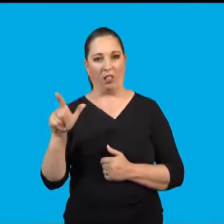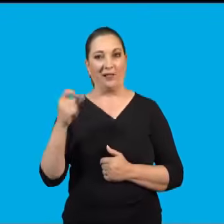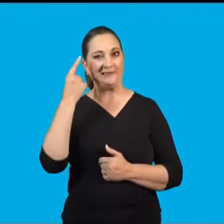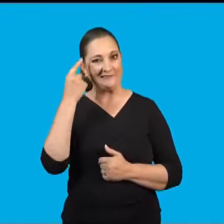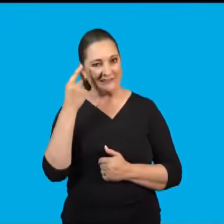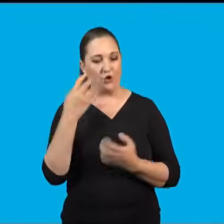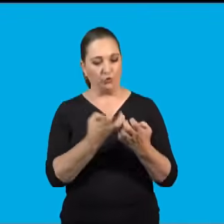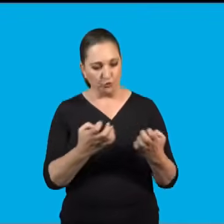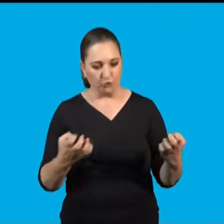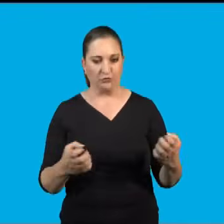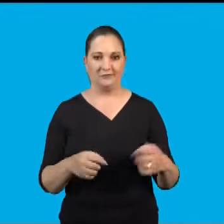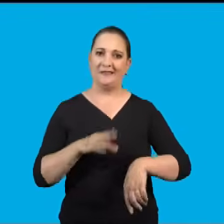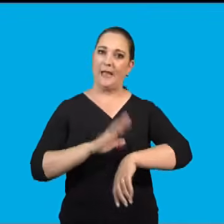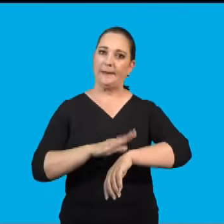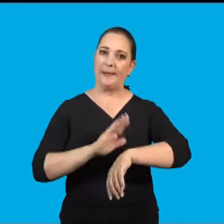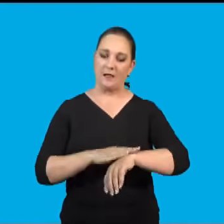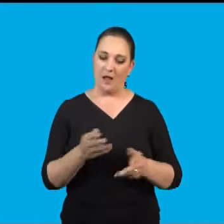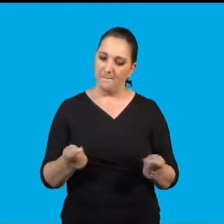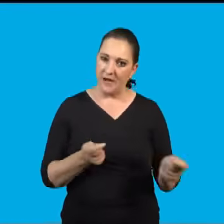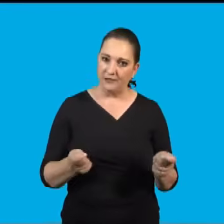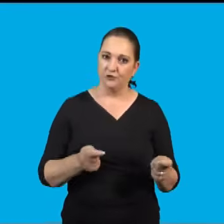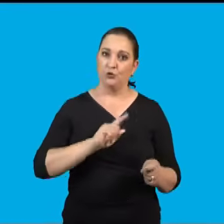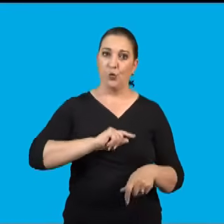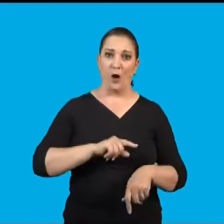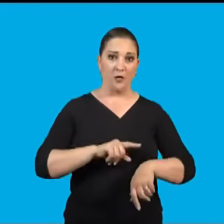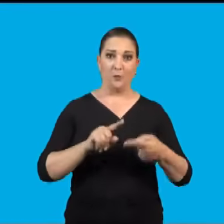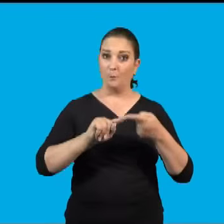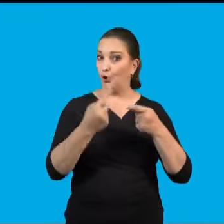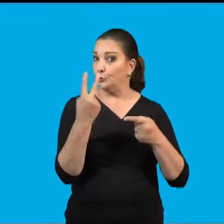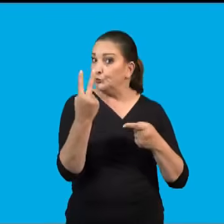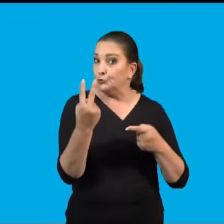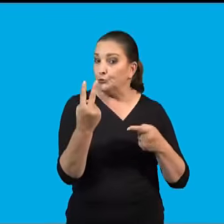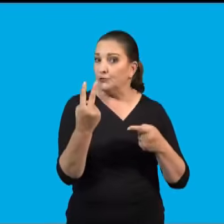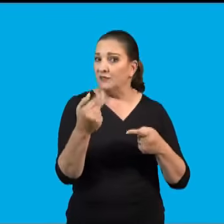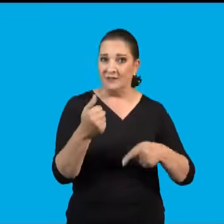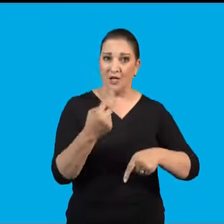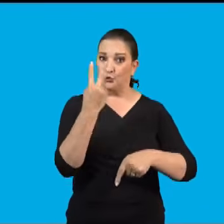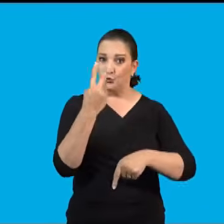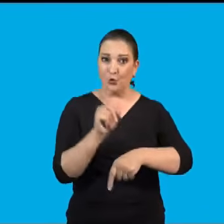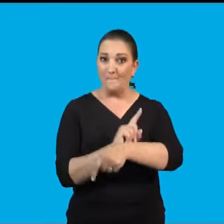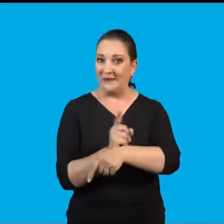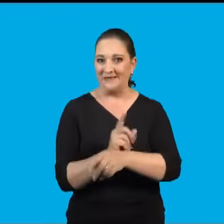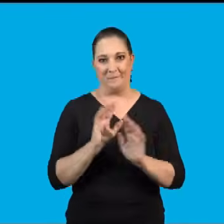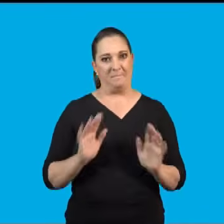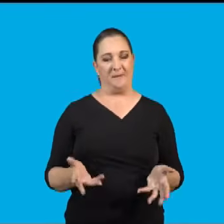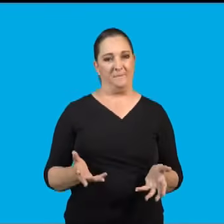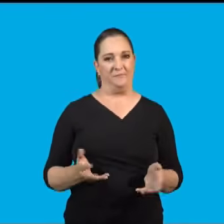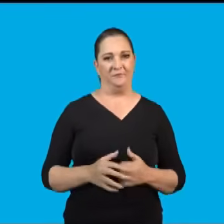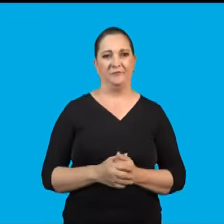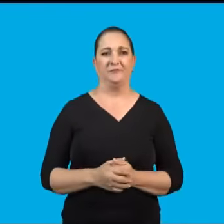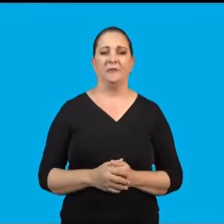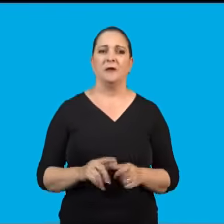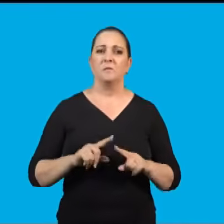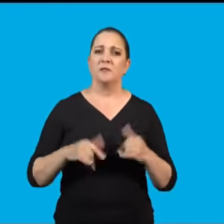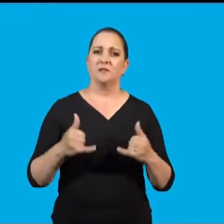sources. Manage your time properly. If a question is out of 2 marks, do not spend more than 2 minutes on it.